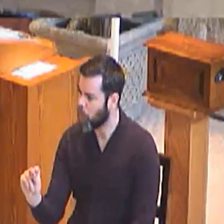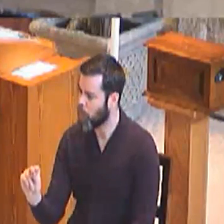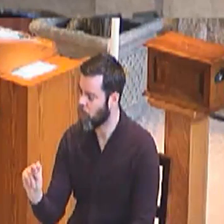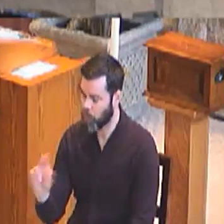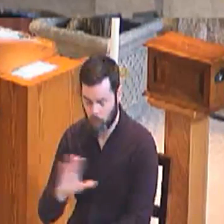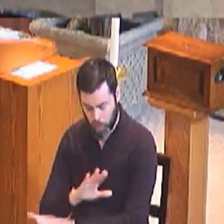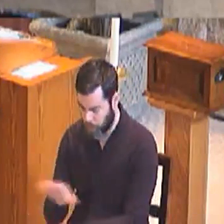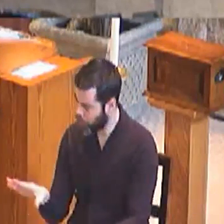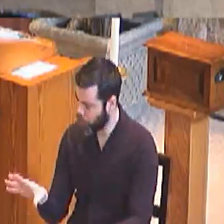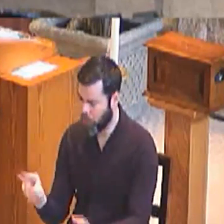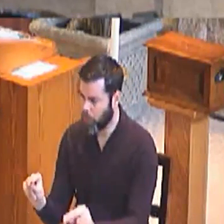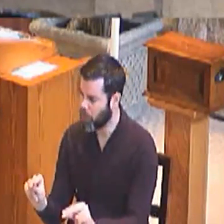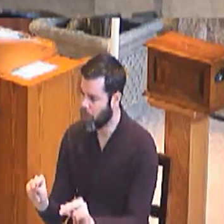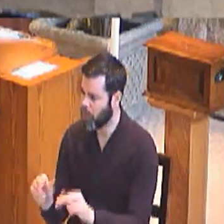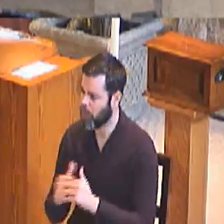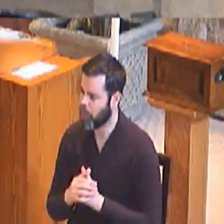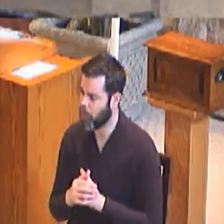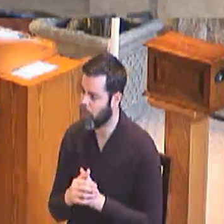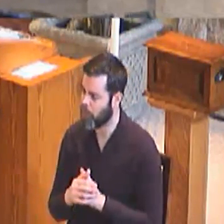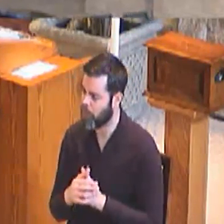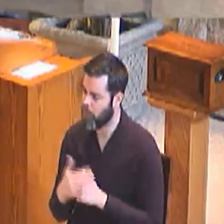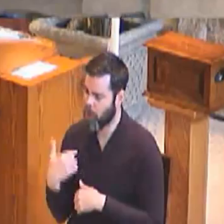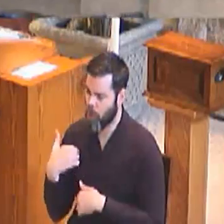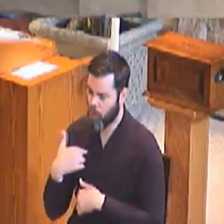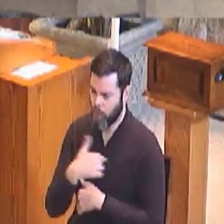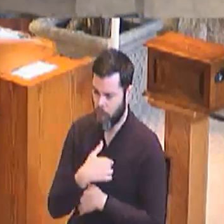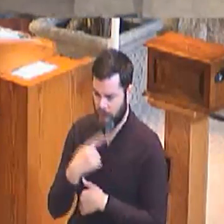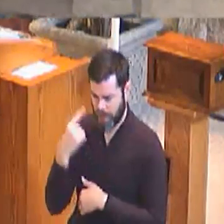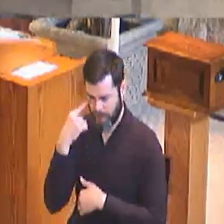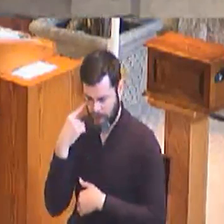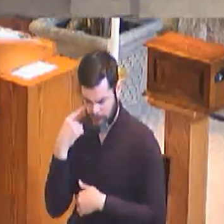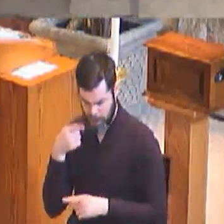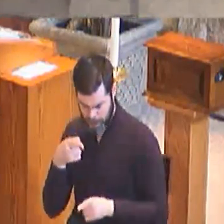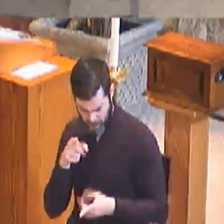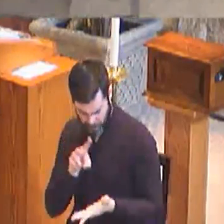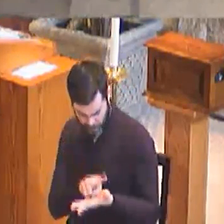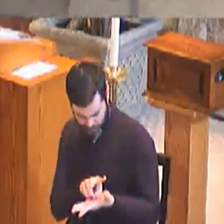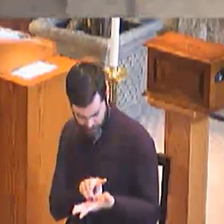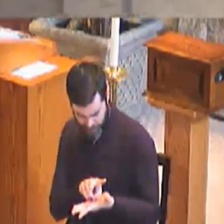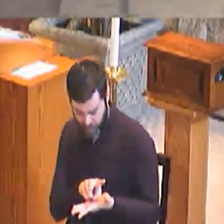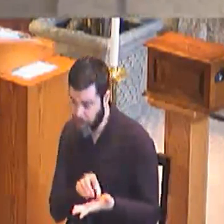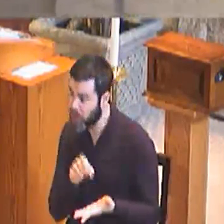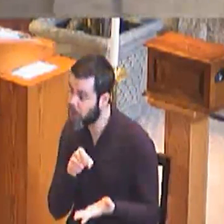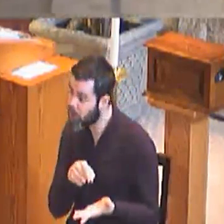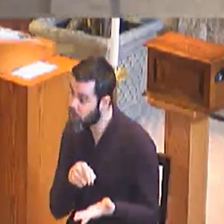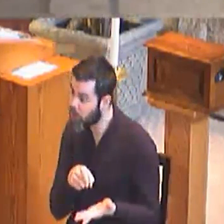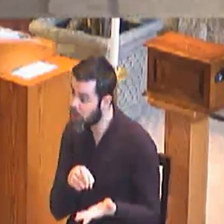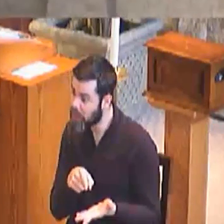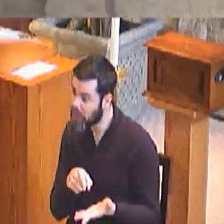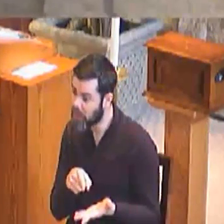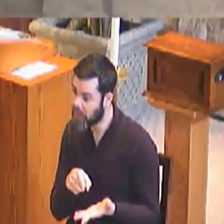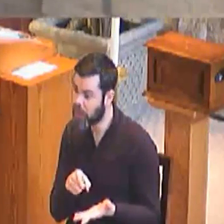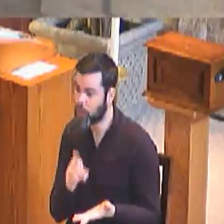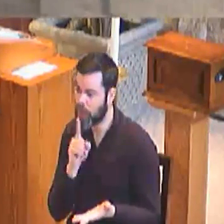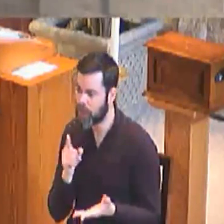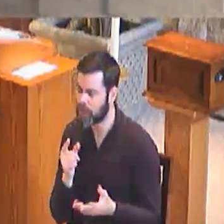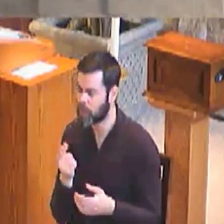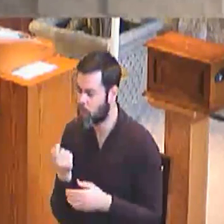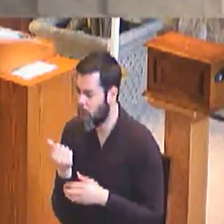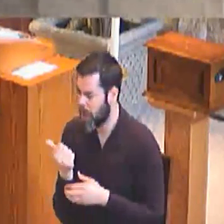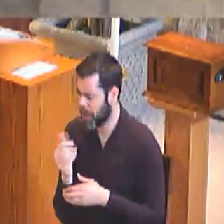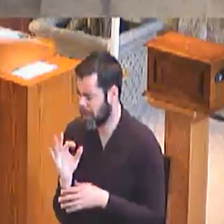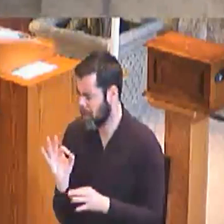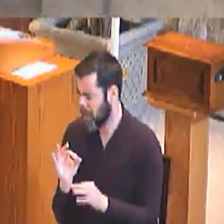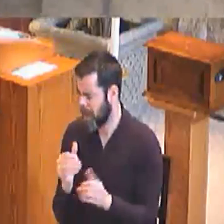I say no. Sometimes what we perceive as a failure is nothing but a setback